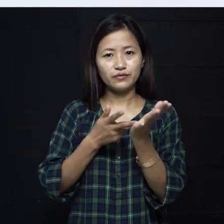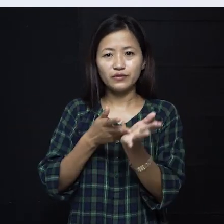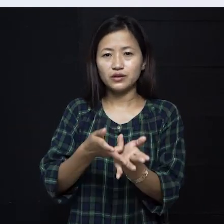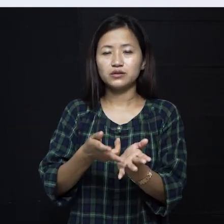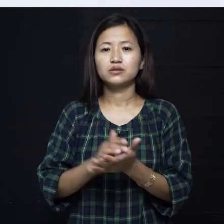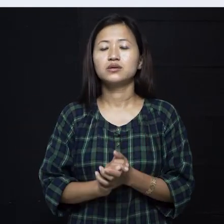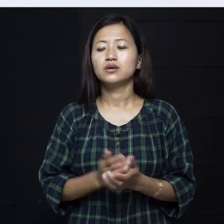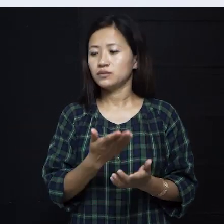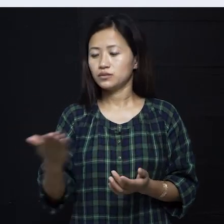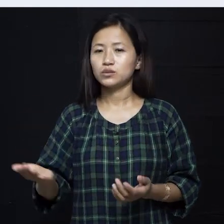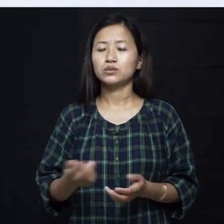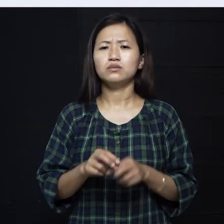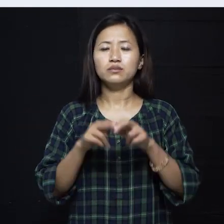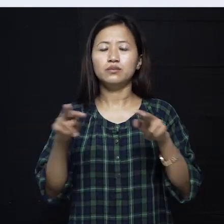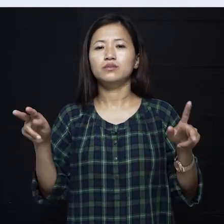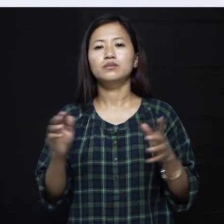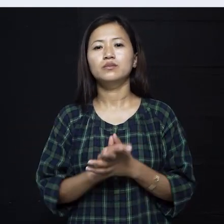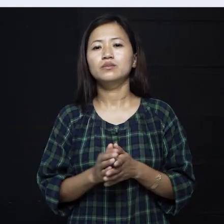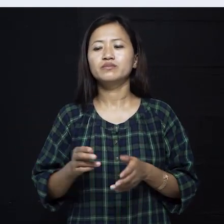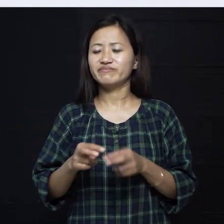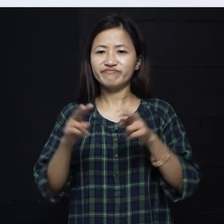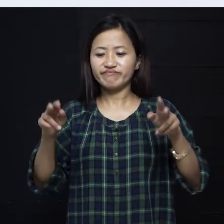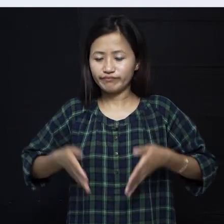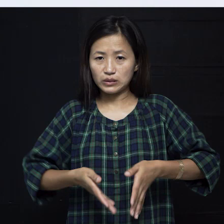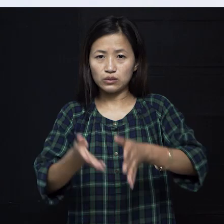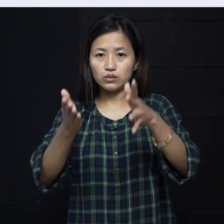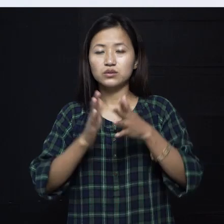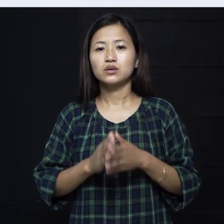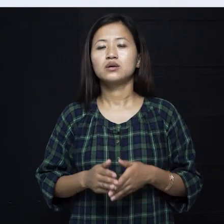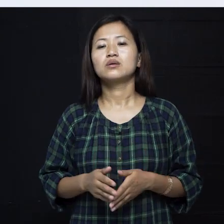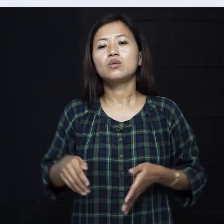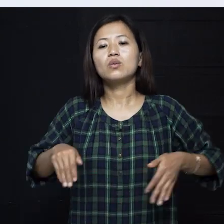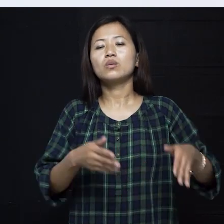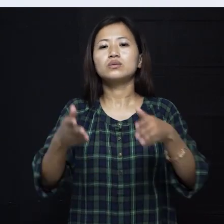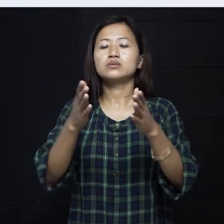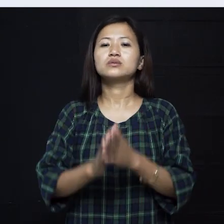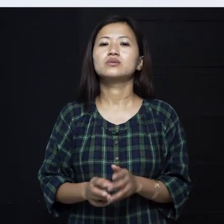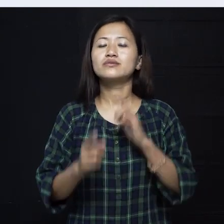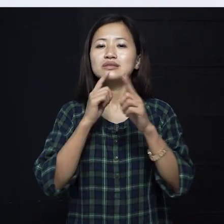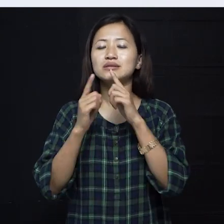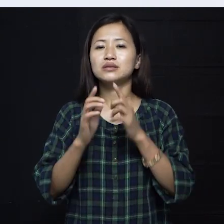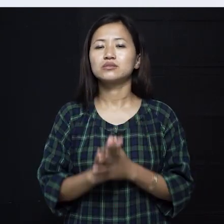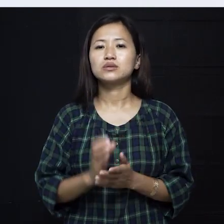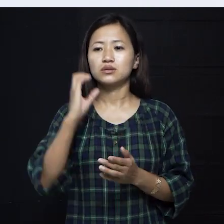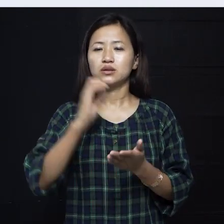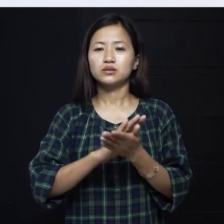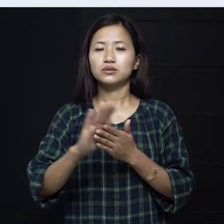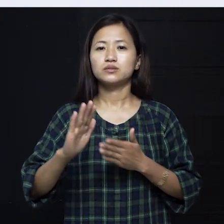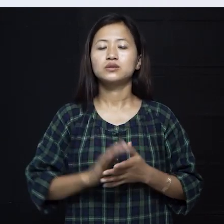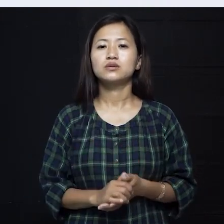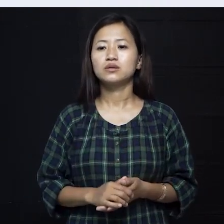Okay, so those are the different roads or the different roadways that we have discussed in this chapter.